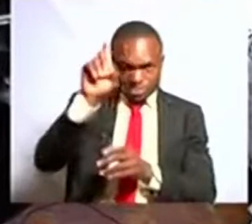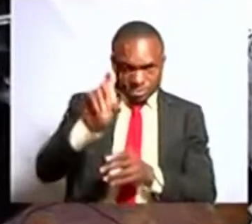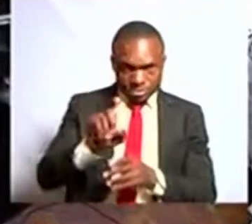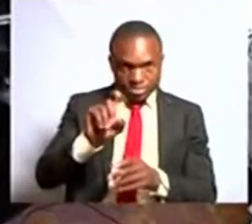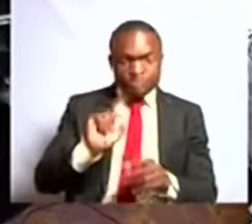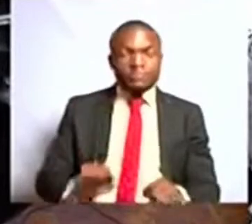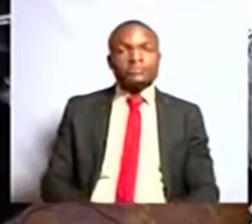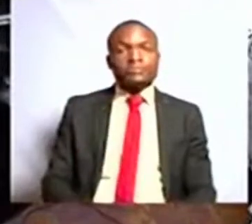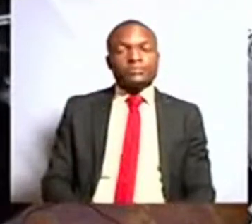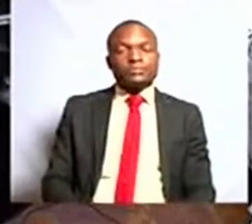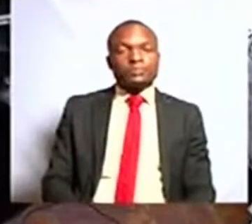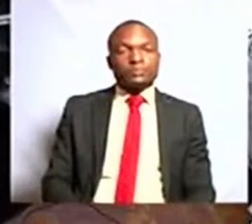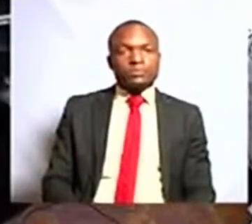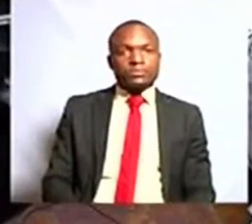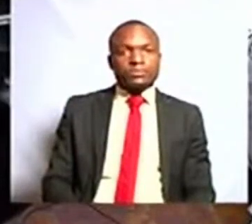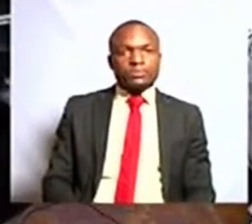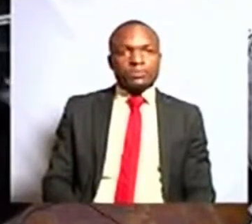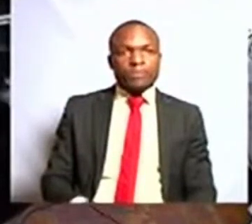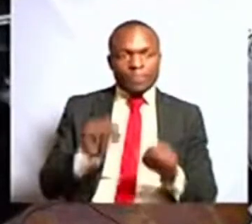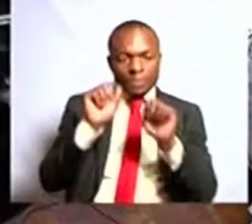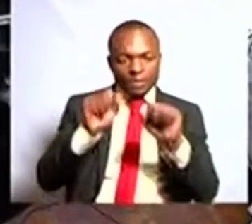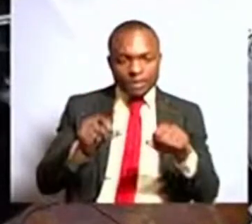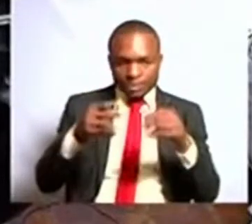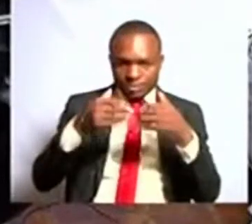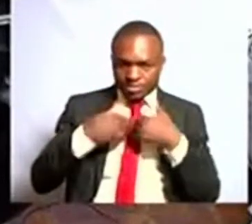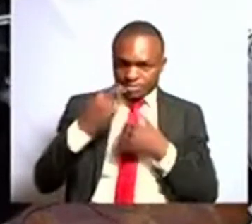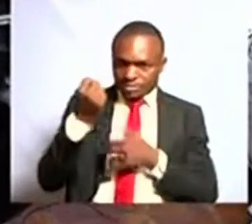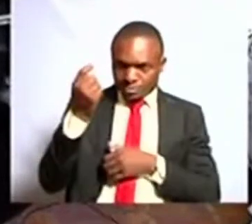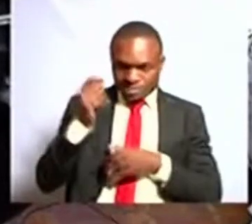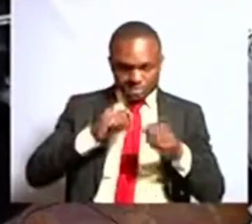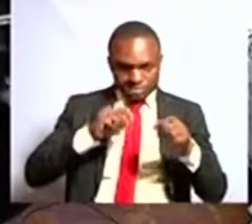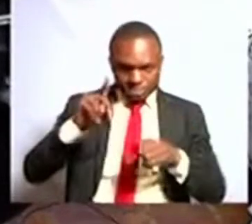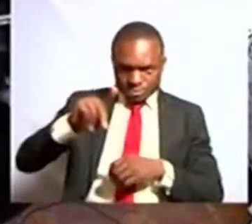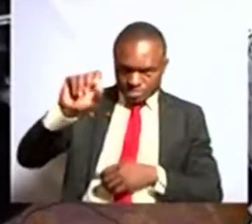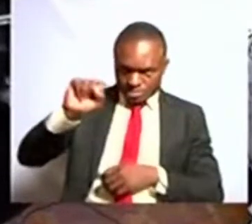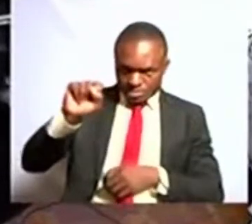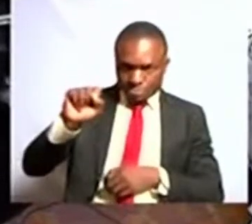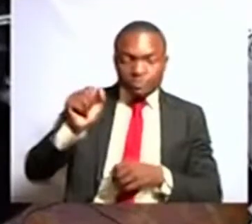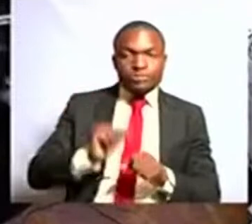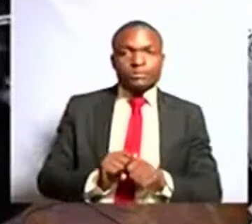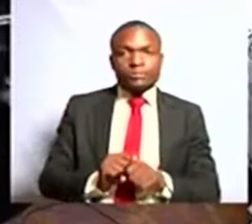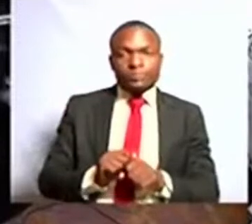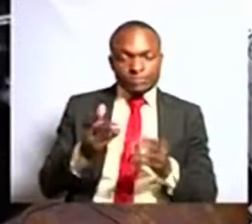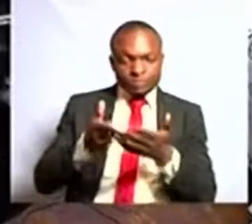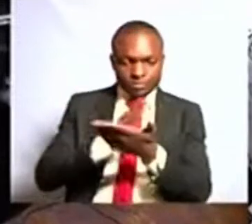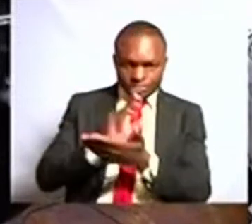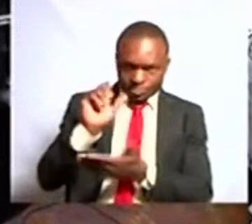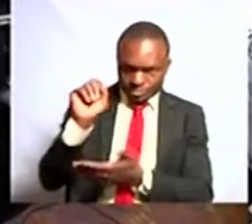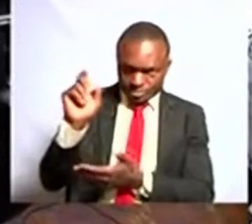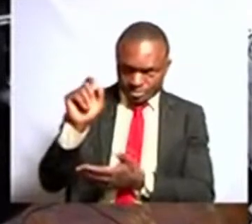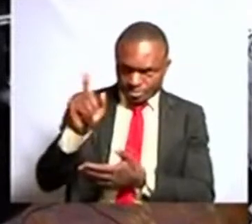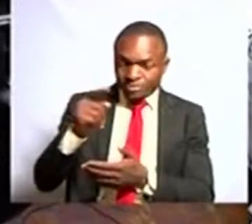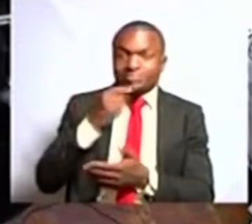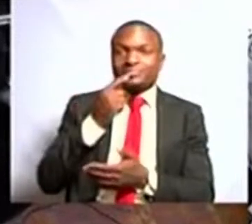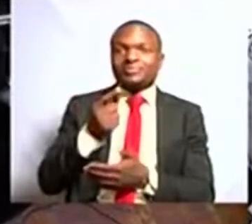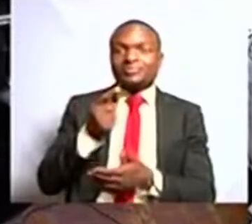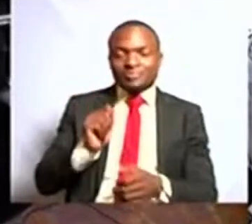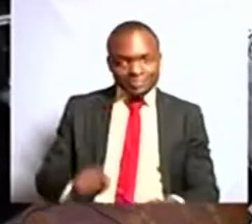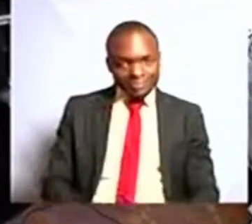questions so that we just have an understanding. Controlling officer, on page 11, you have